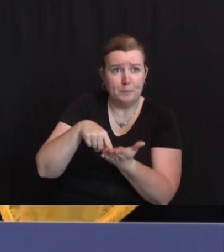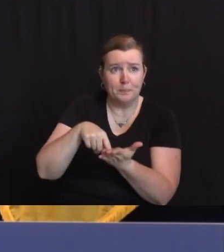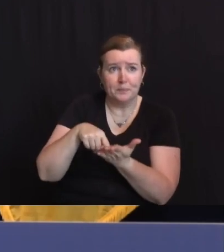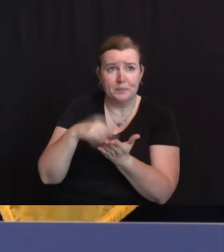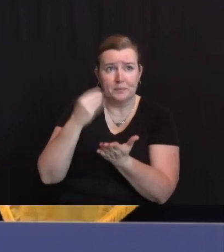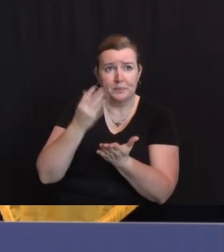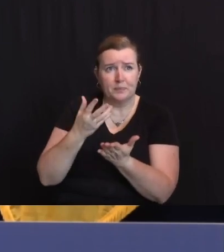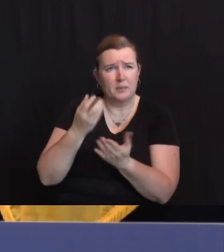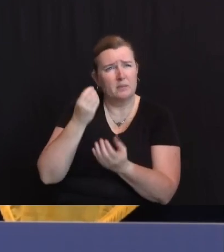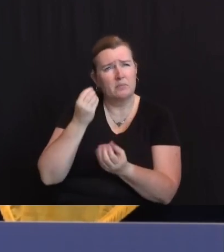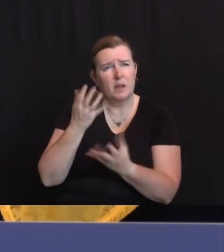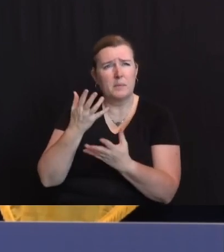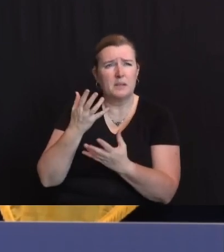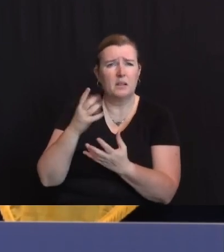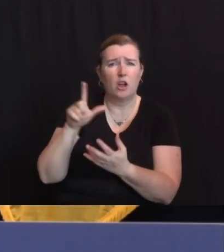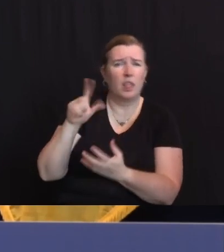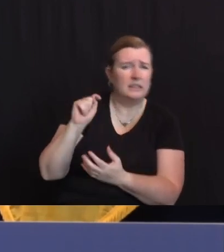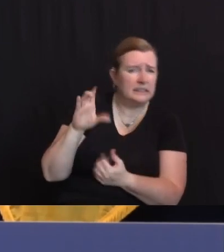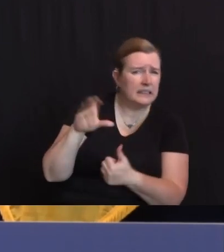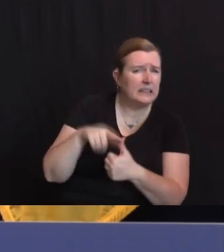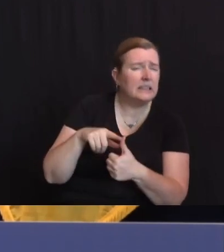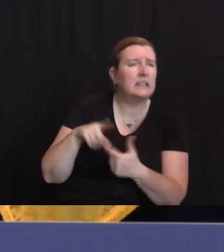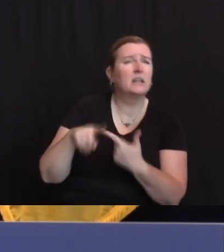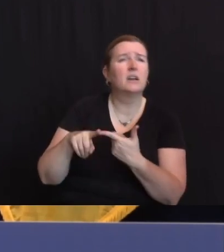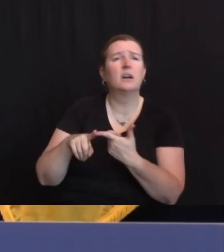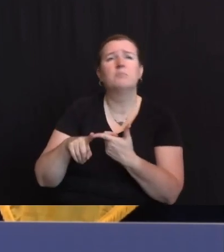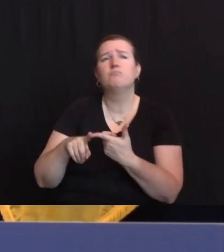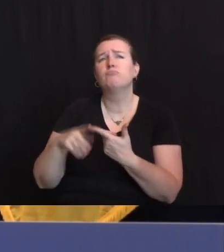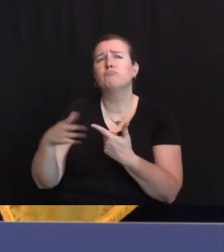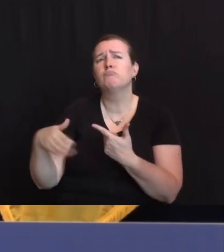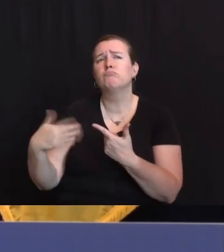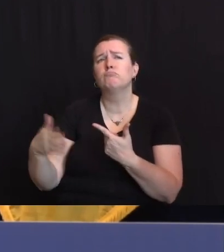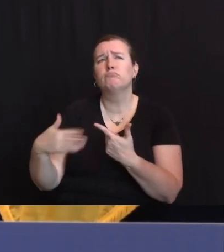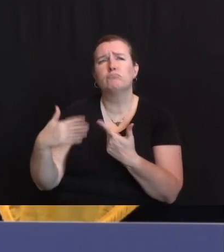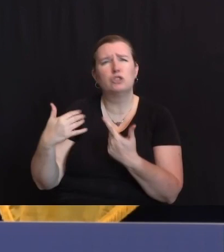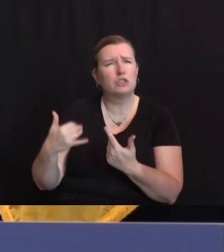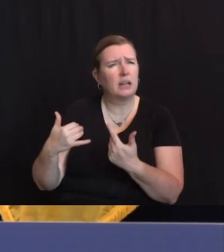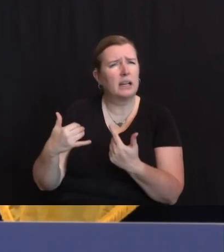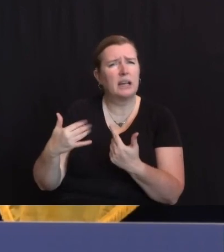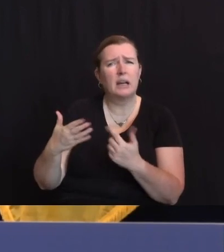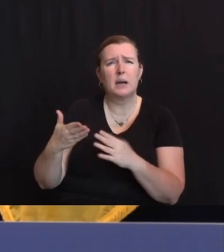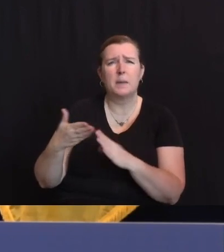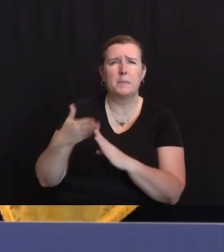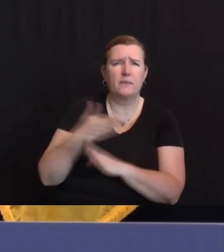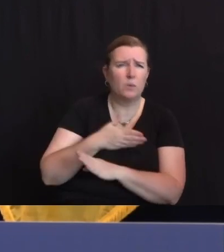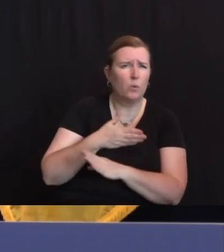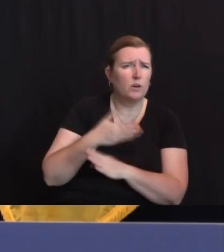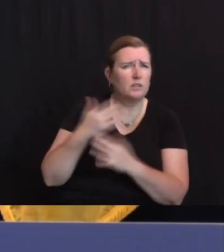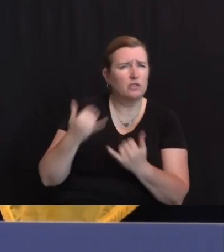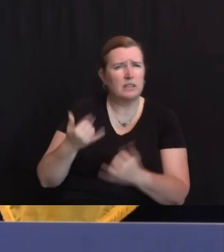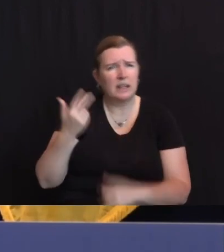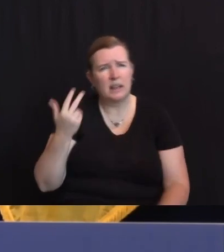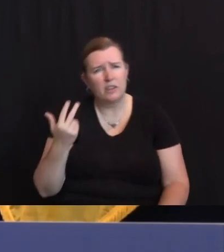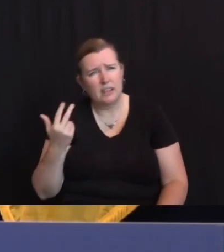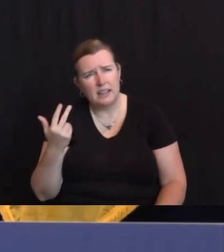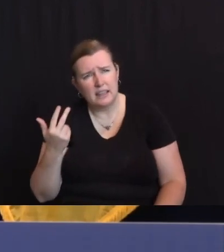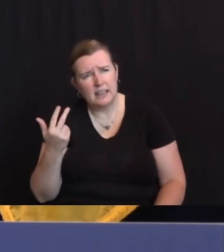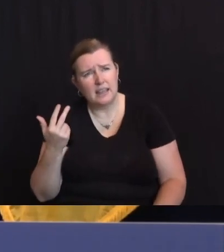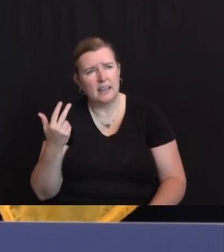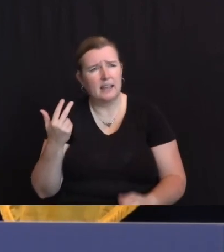long-term care. I think you mentioned either in this press conference or earlier in our call, 3 of the 9 today were from long-term care,